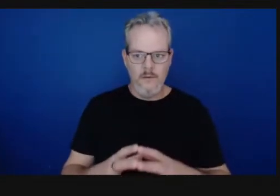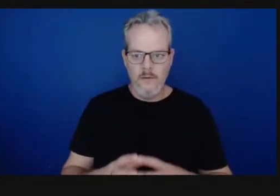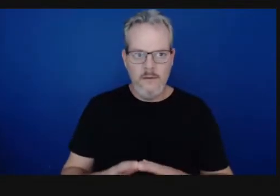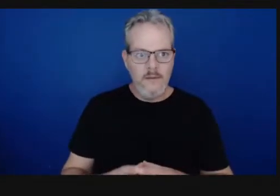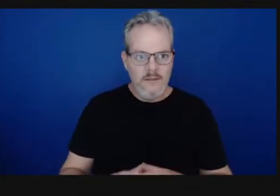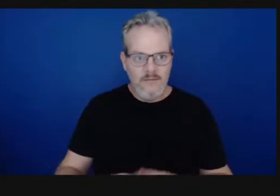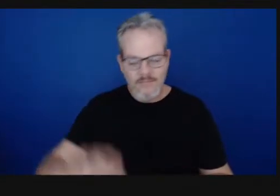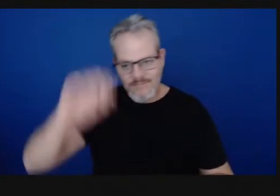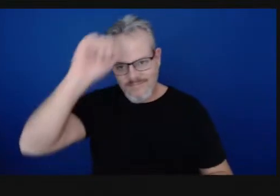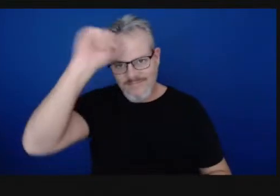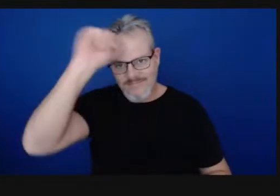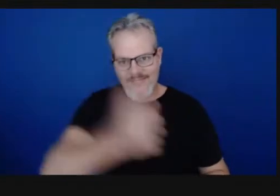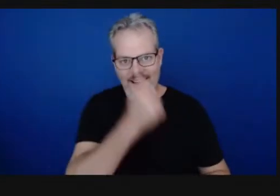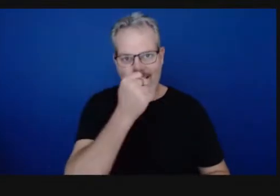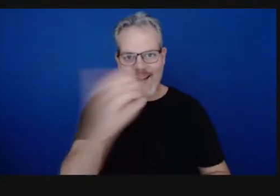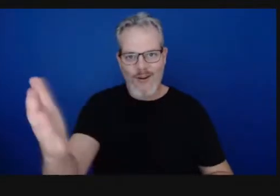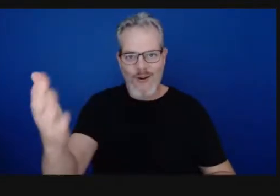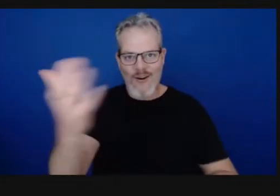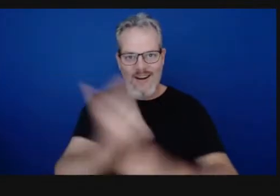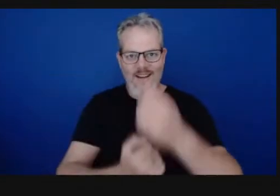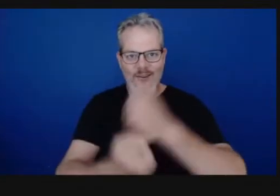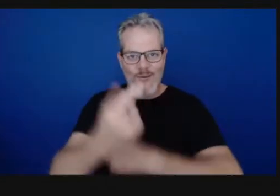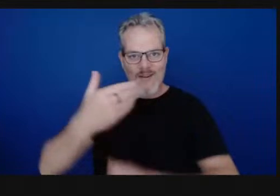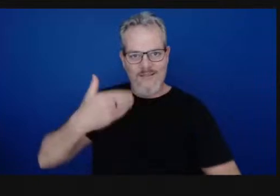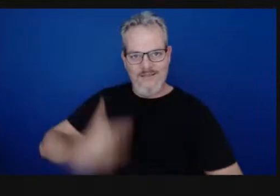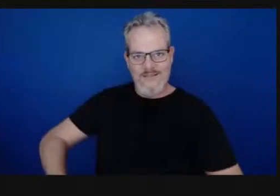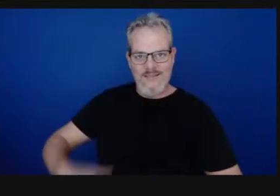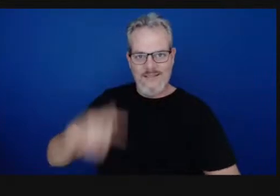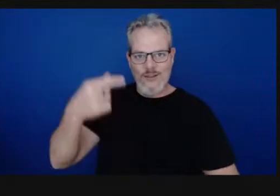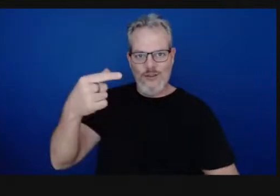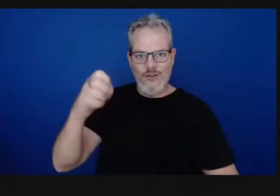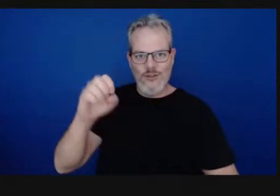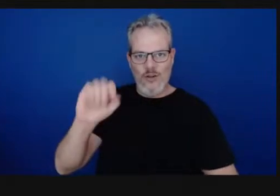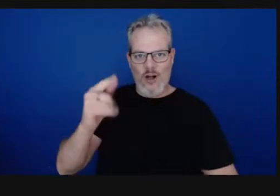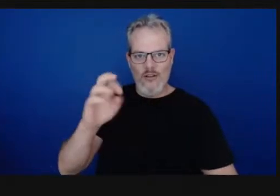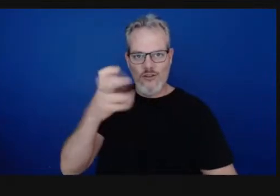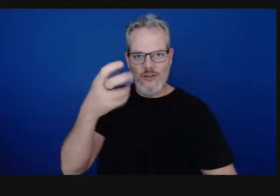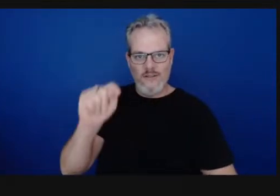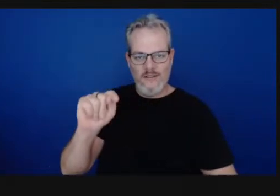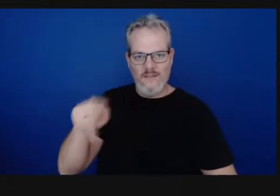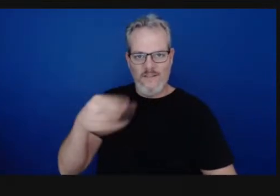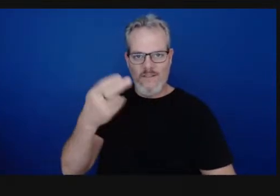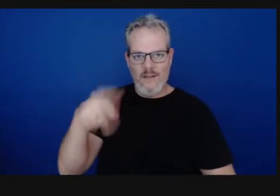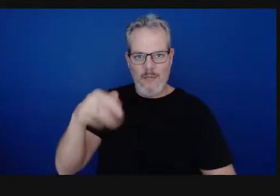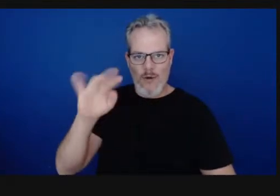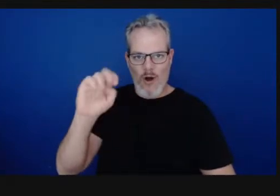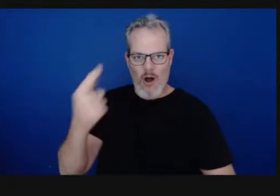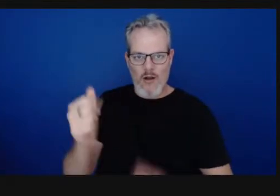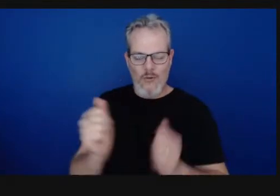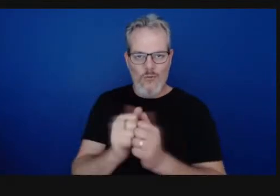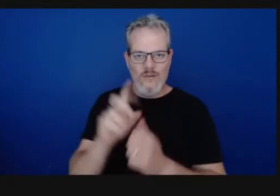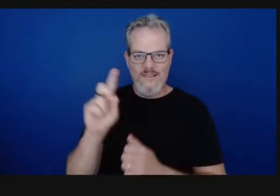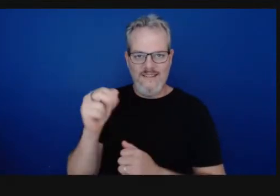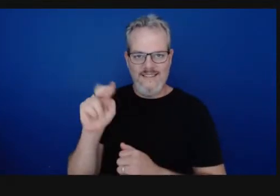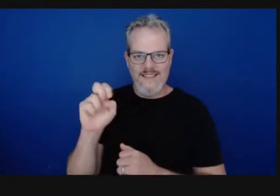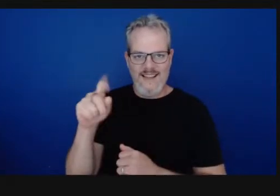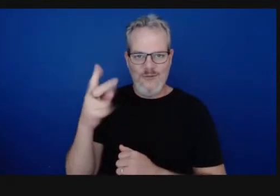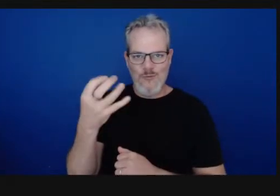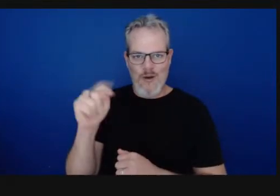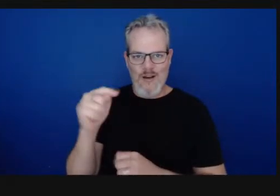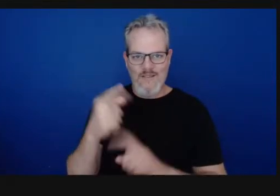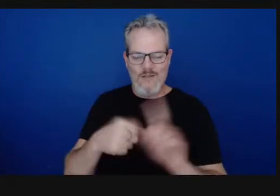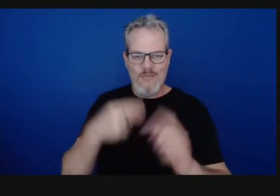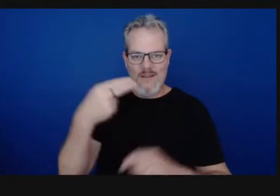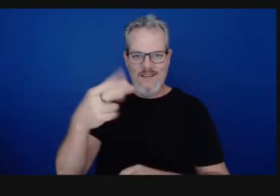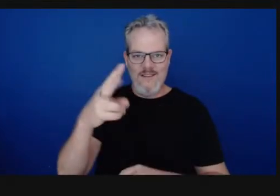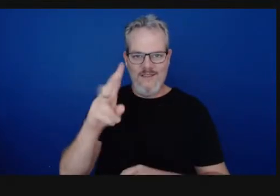Aloha everyone, I am geologist Philip Ong, here with Mr. Dane DuPont from the Hawaiian Volcano Education